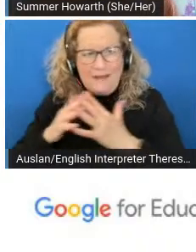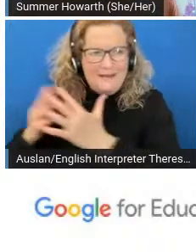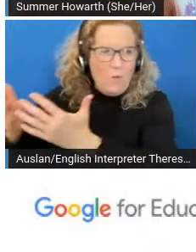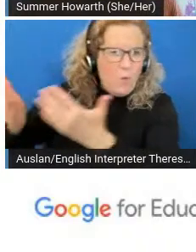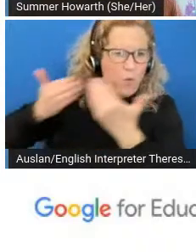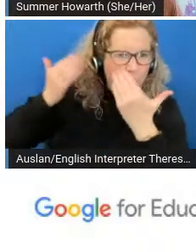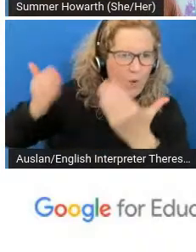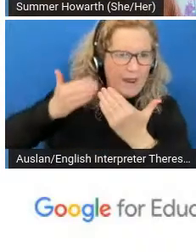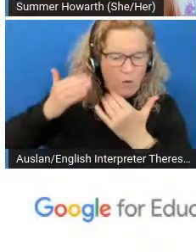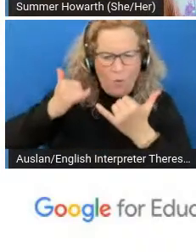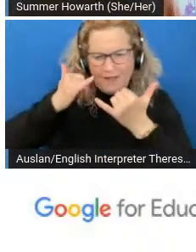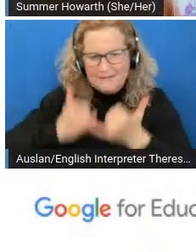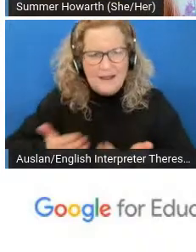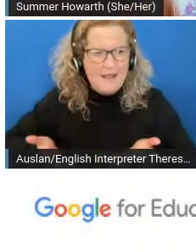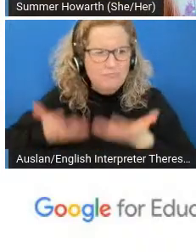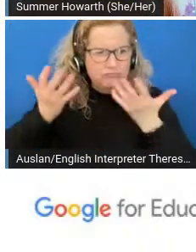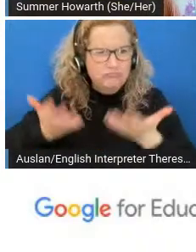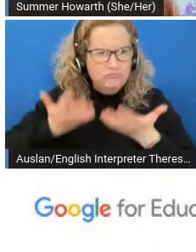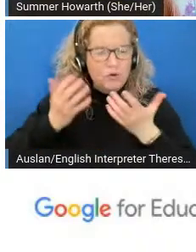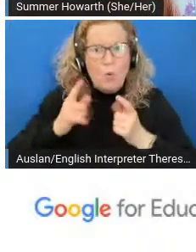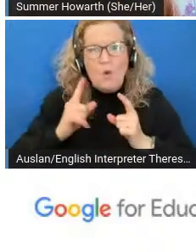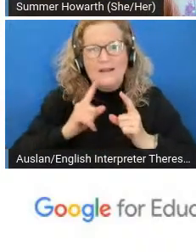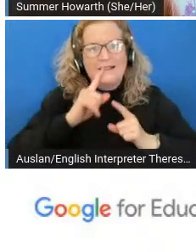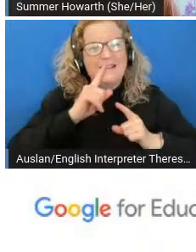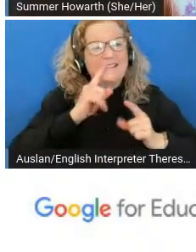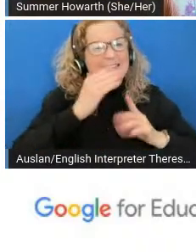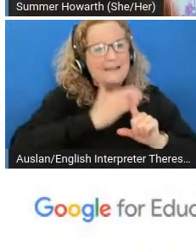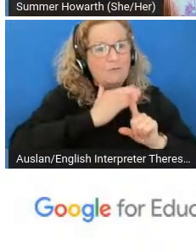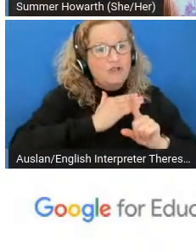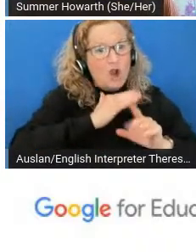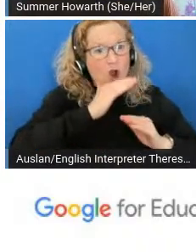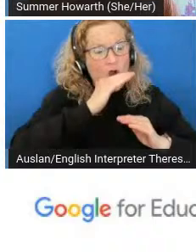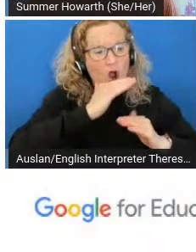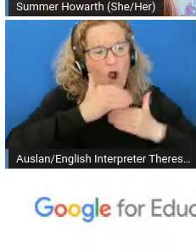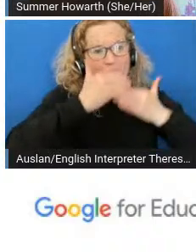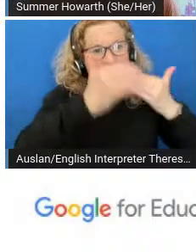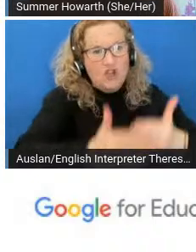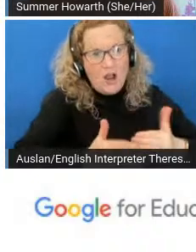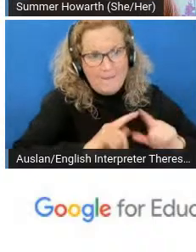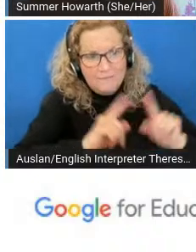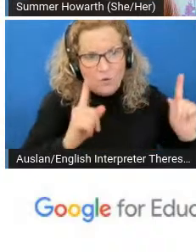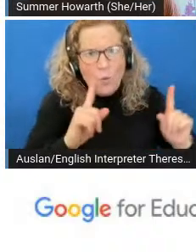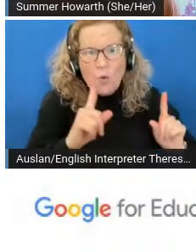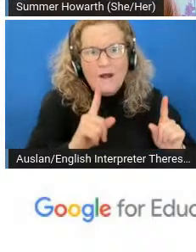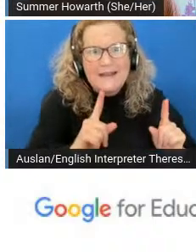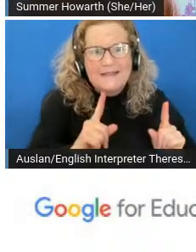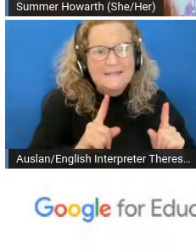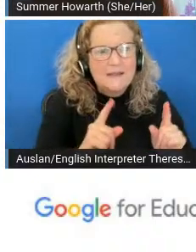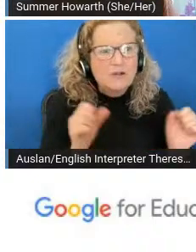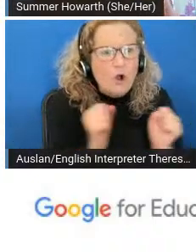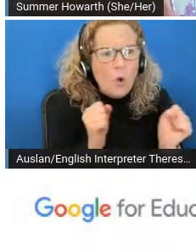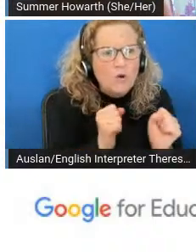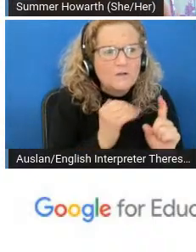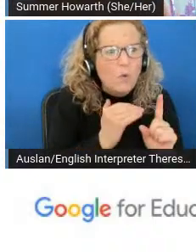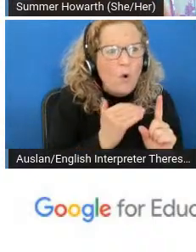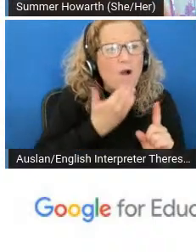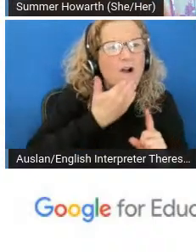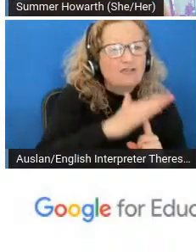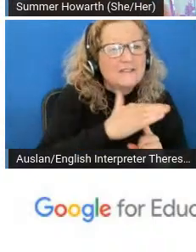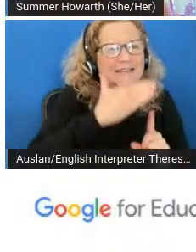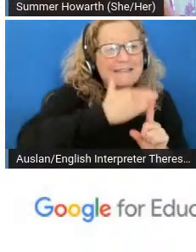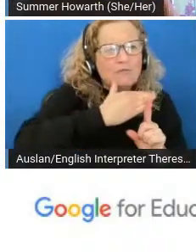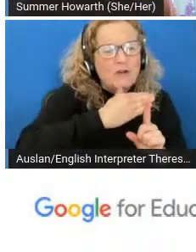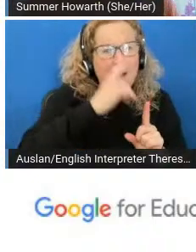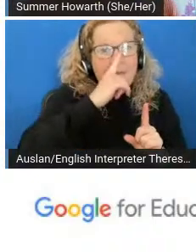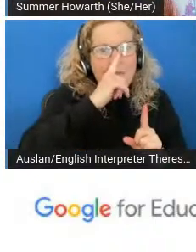over time? What is the greatest temperature range humans can survive? Love it. So that's awesome.